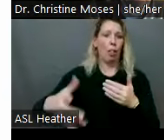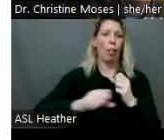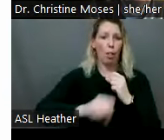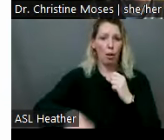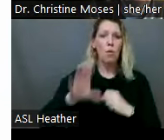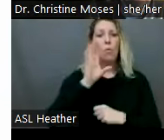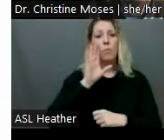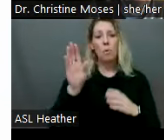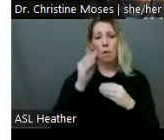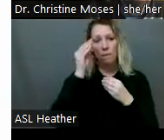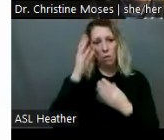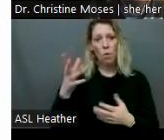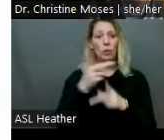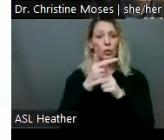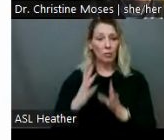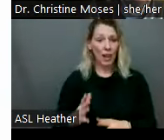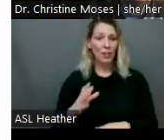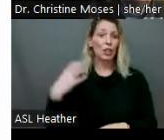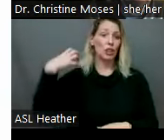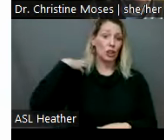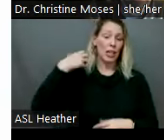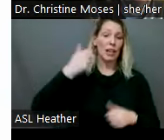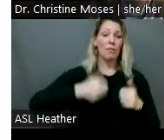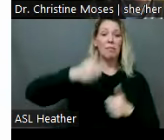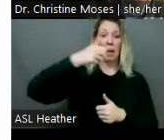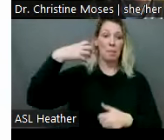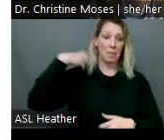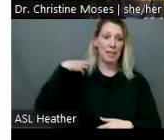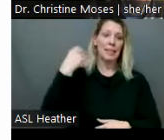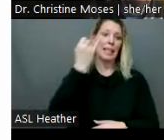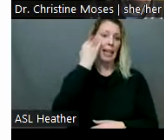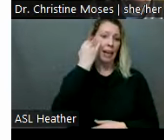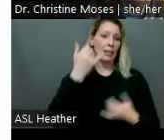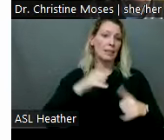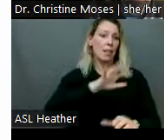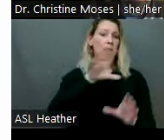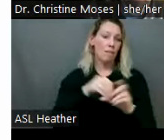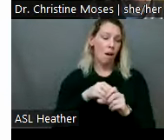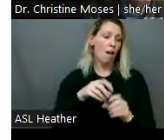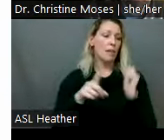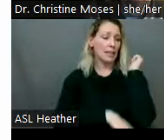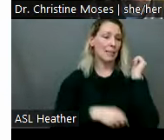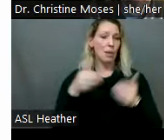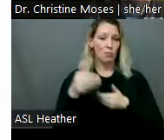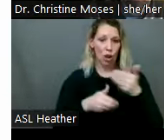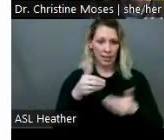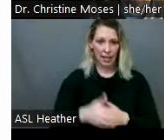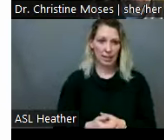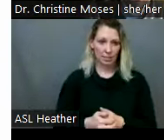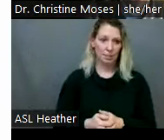shall also inform the officer's supervisor, the chief, and commissioner of police should those parties still be involved in the discipline process.